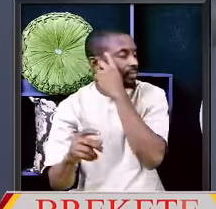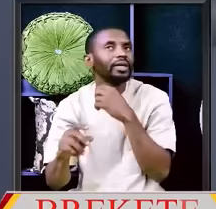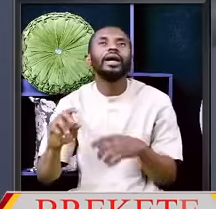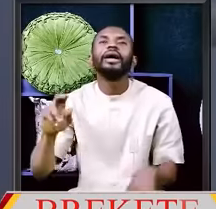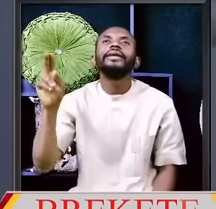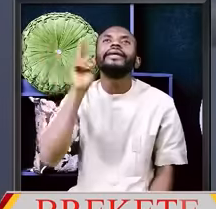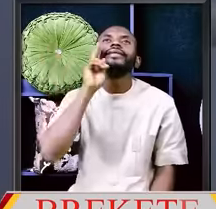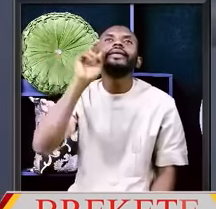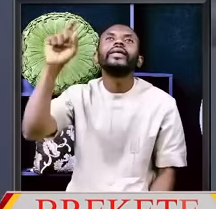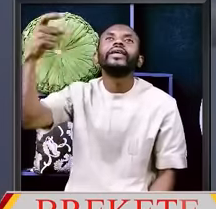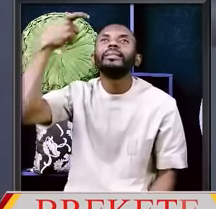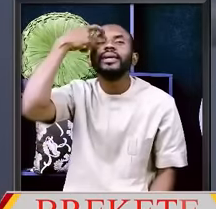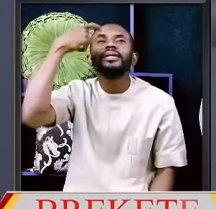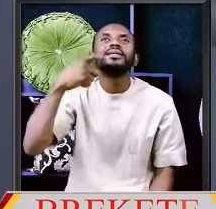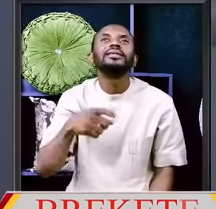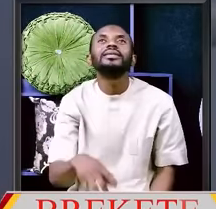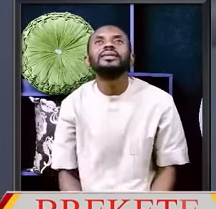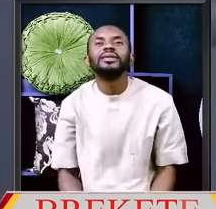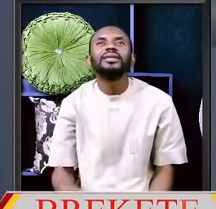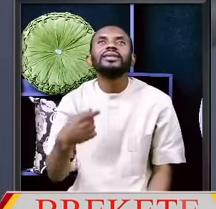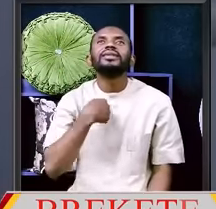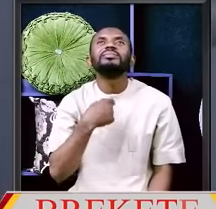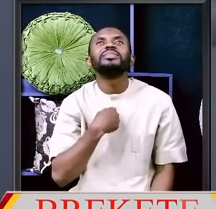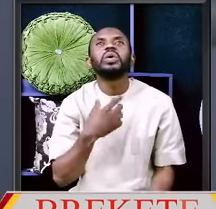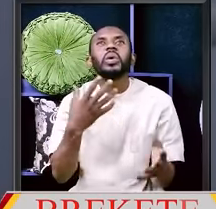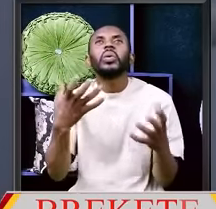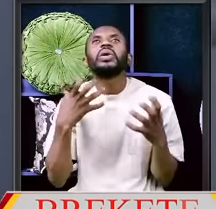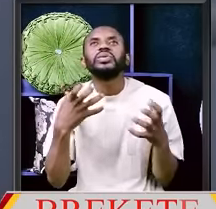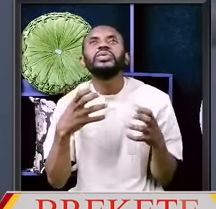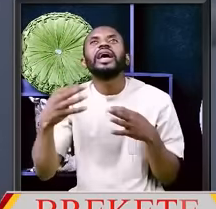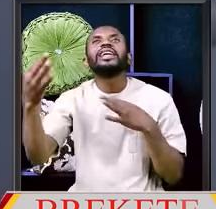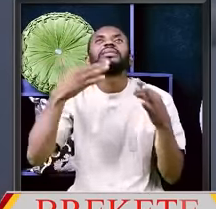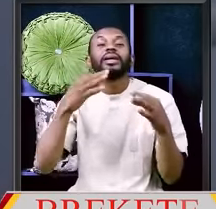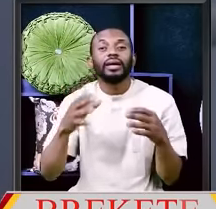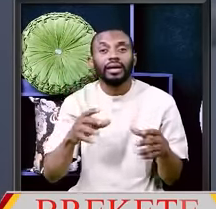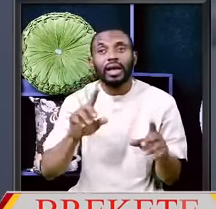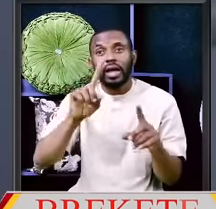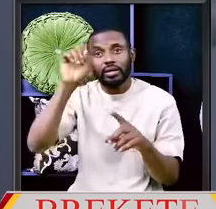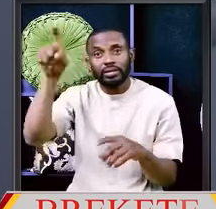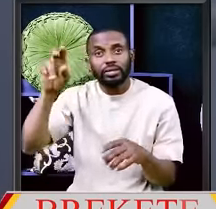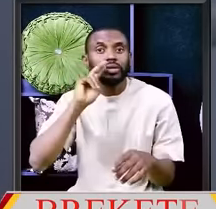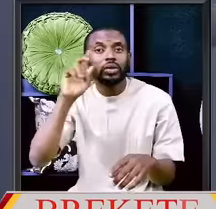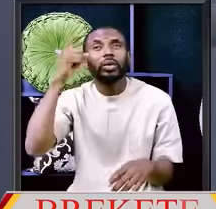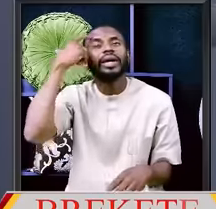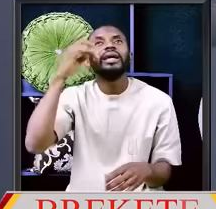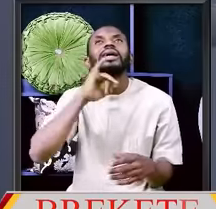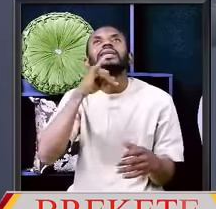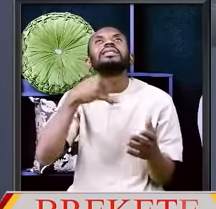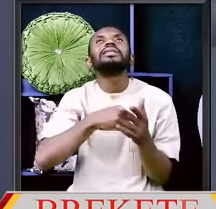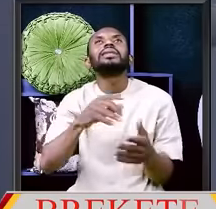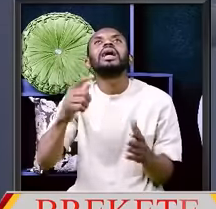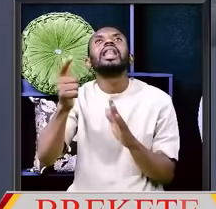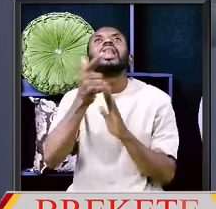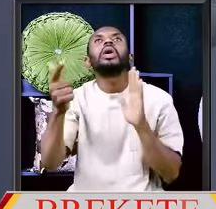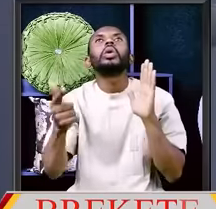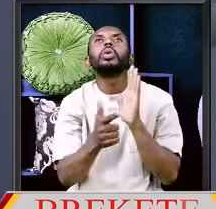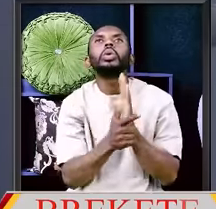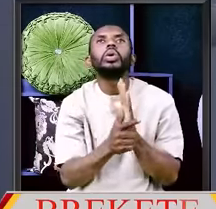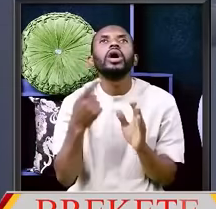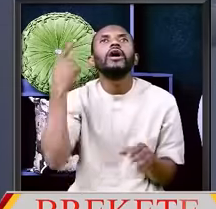Yes. Nigerian government, which you are they re-echo your question? Nigerian government, is it legal